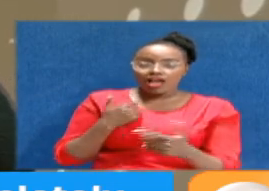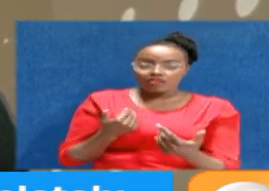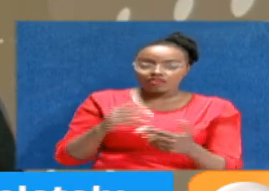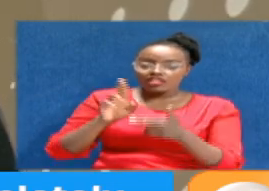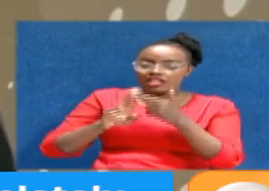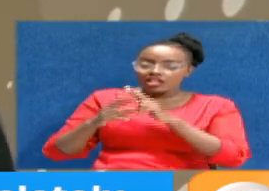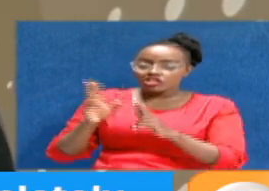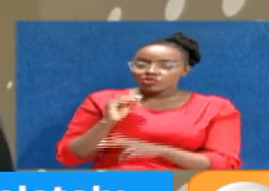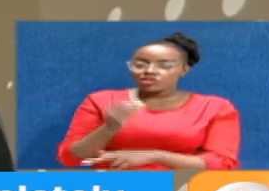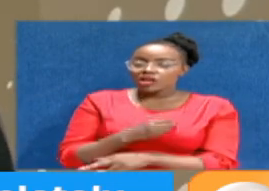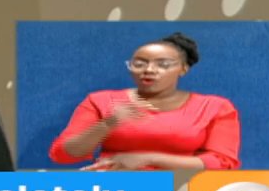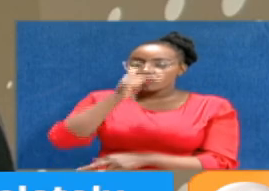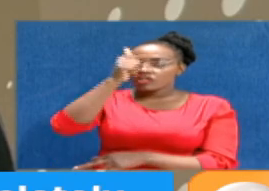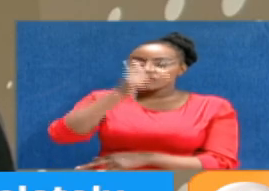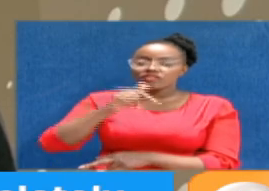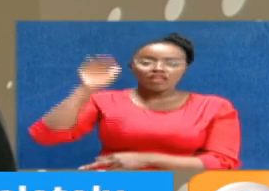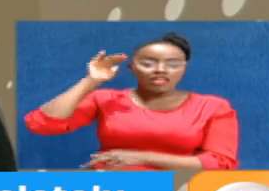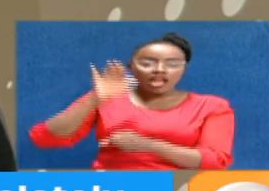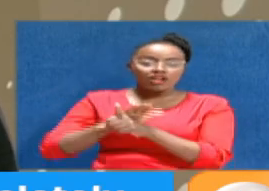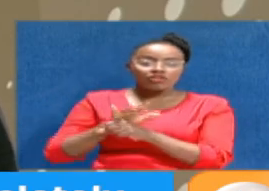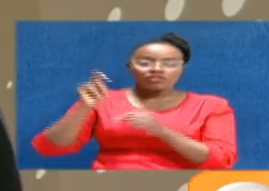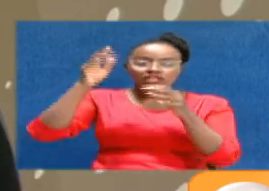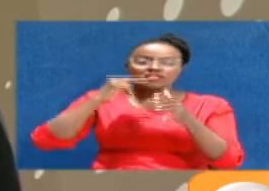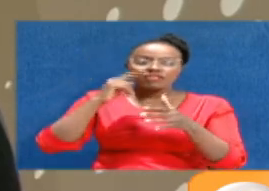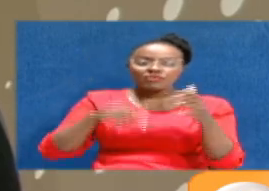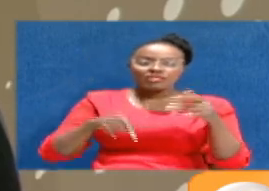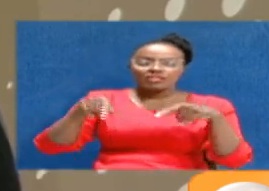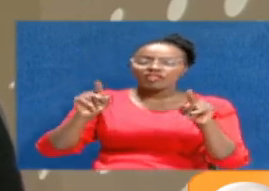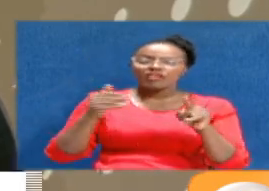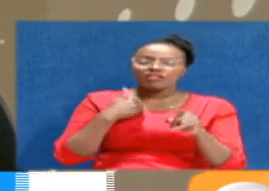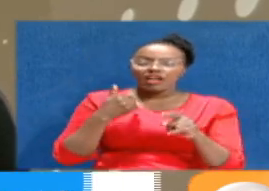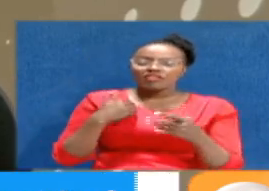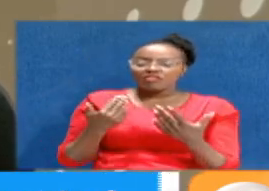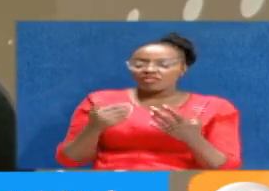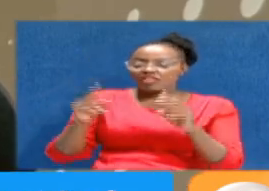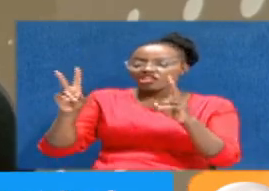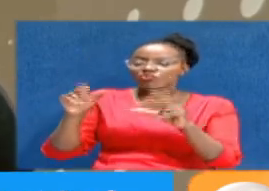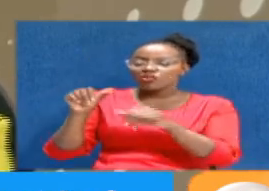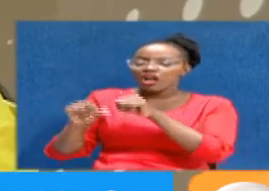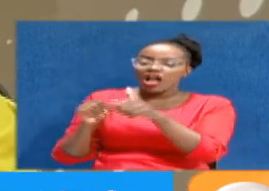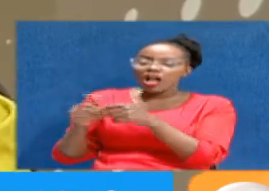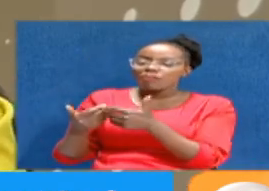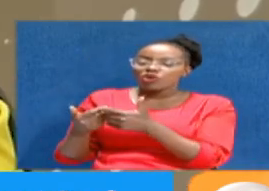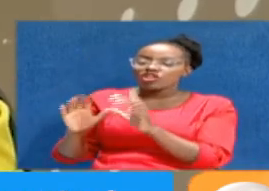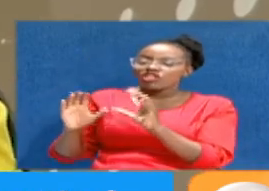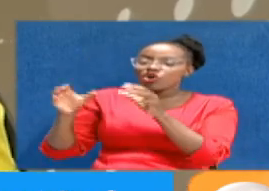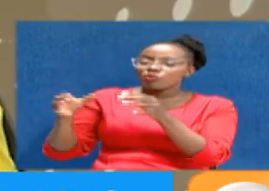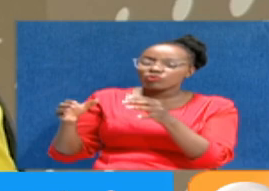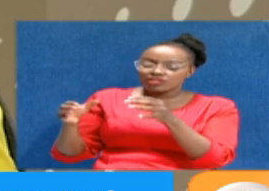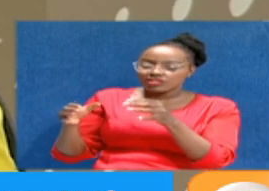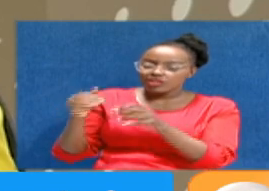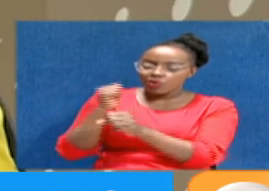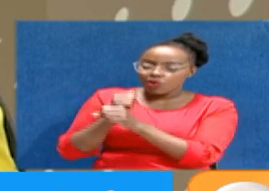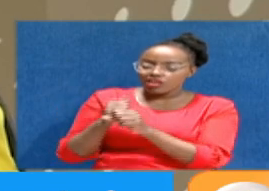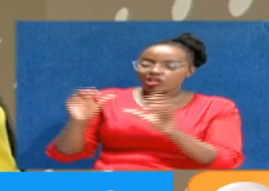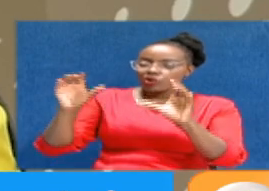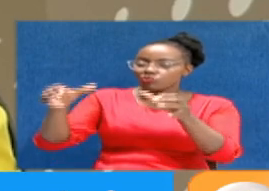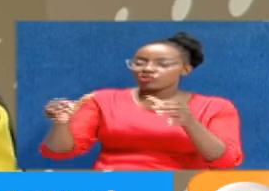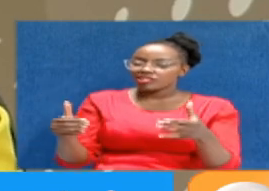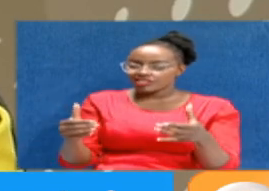know, in our relations with Tanzania, you hear a lot of Kenyans saying, but you know, they're still in the Ujamaa that was, you know, put in that place. I